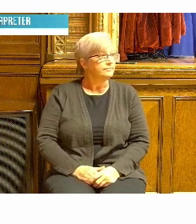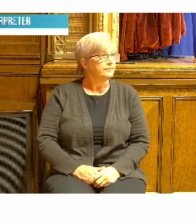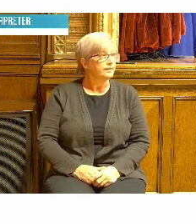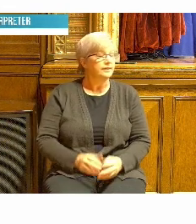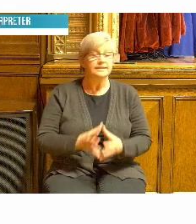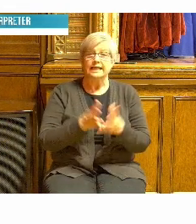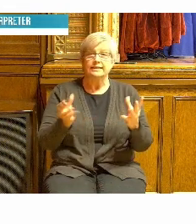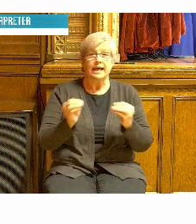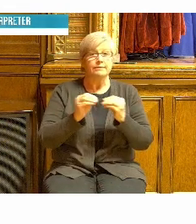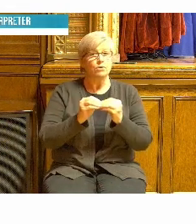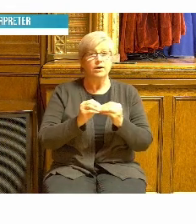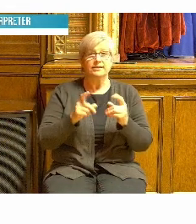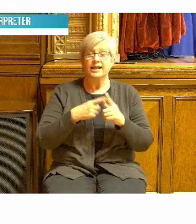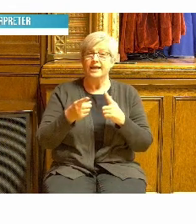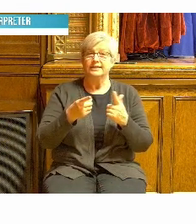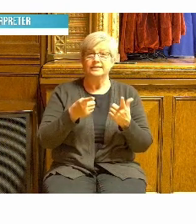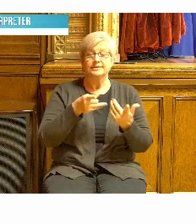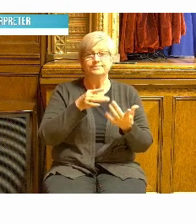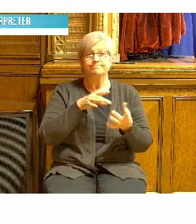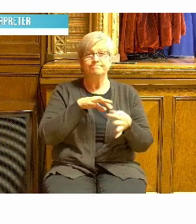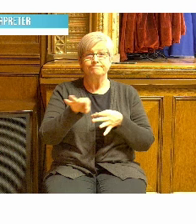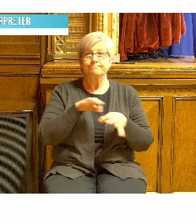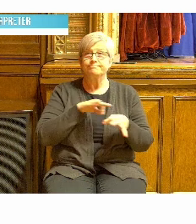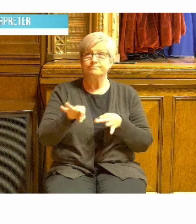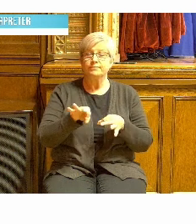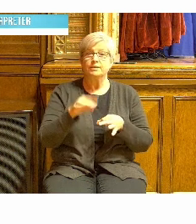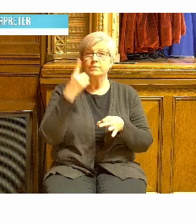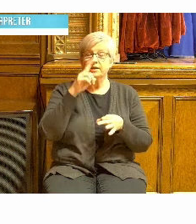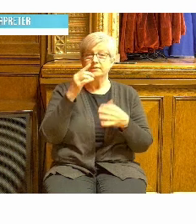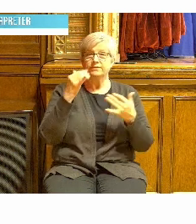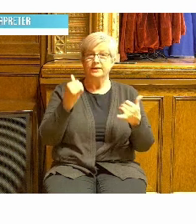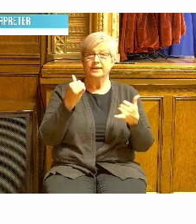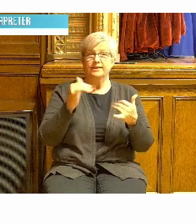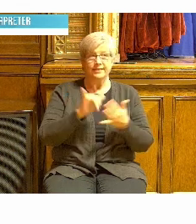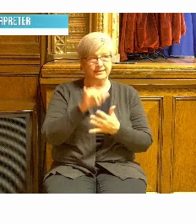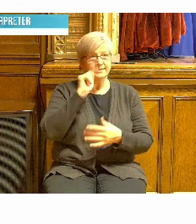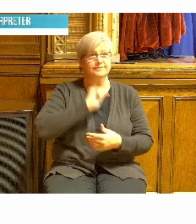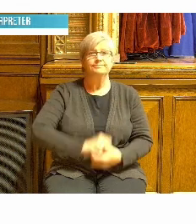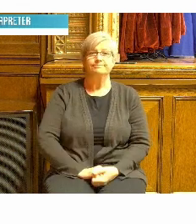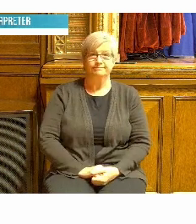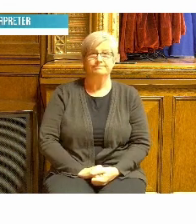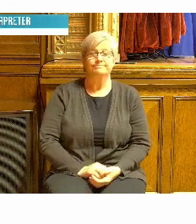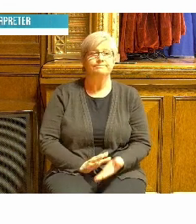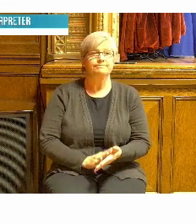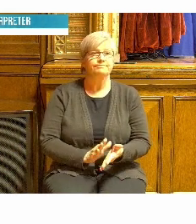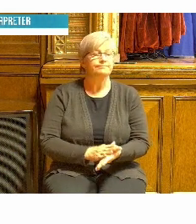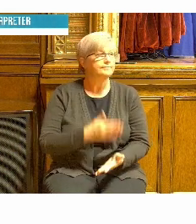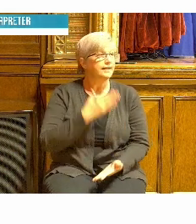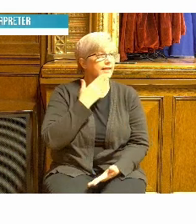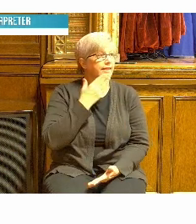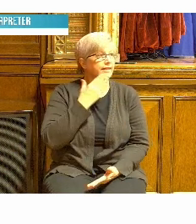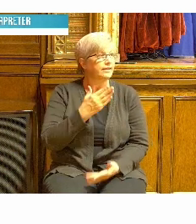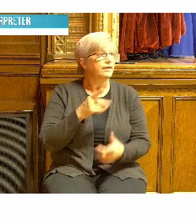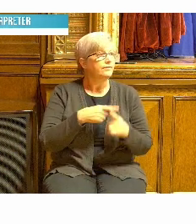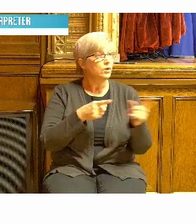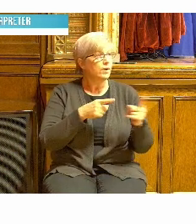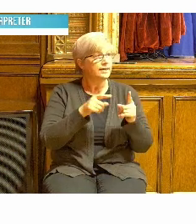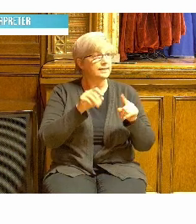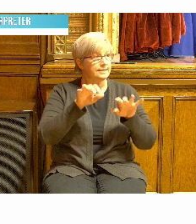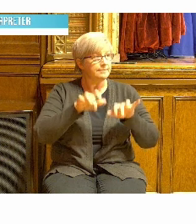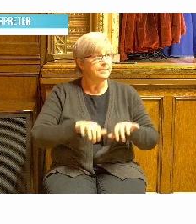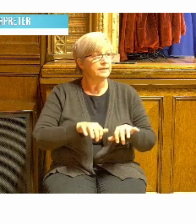There's a lot more that I could say, but for now, that's it. Thank you, Elder Chaka. If you want to